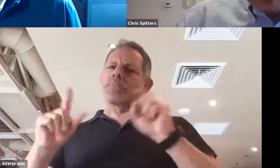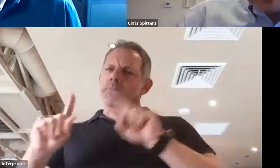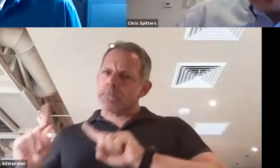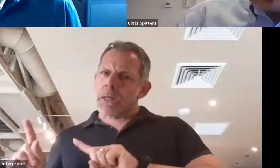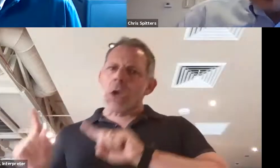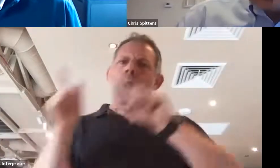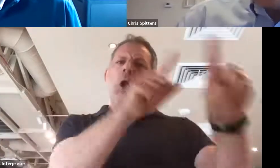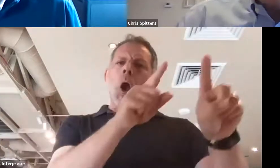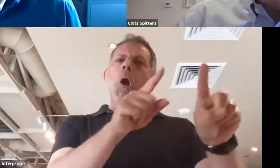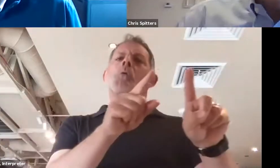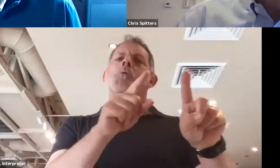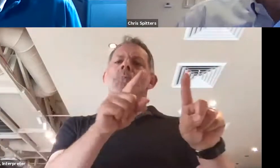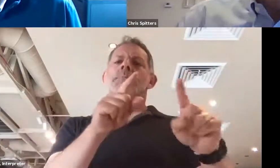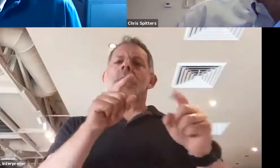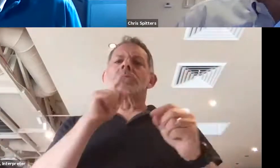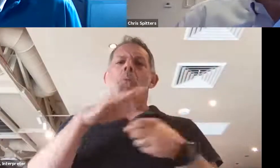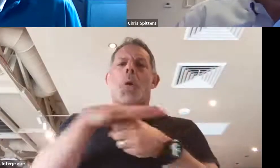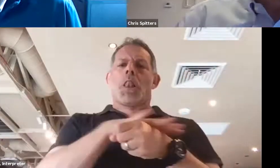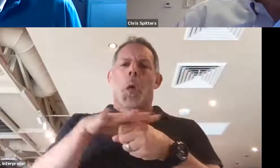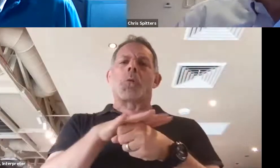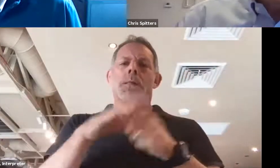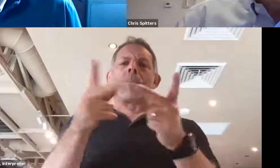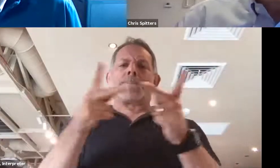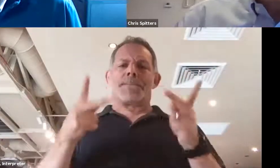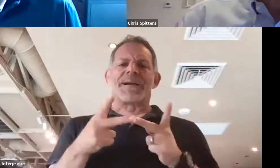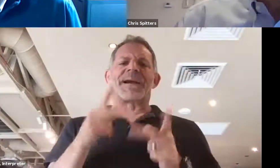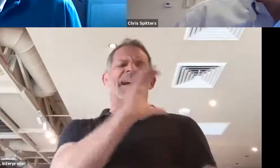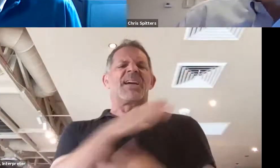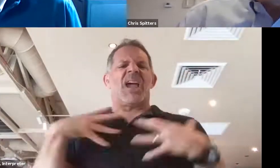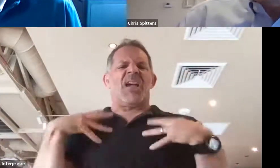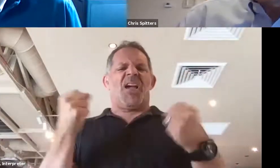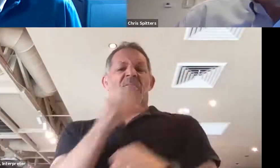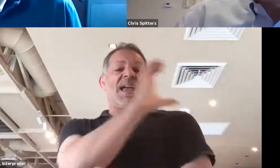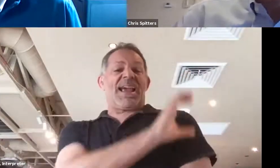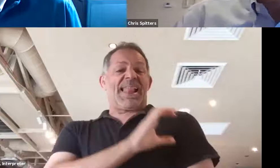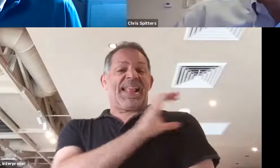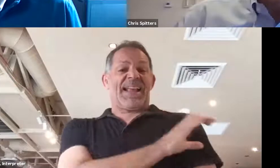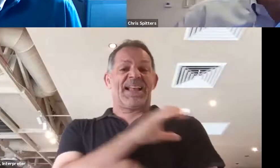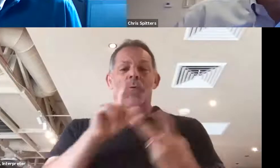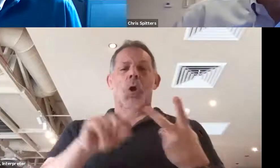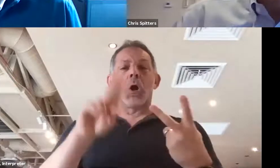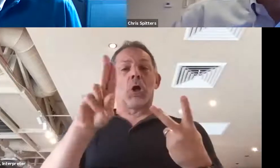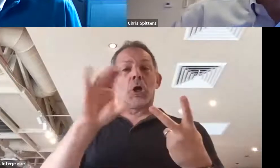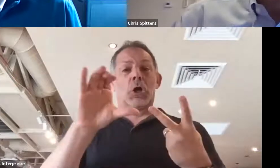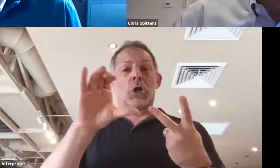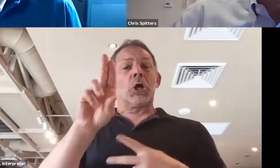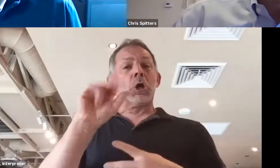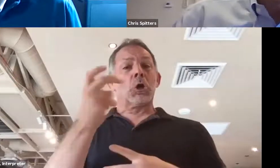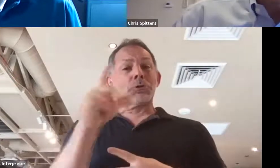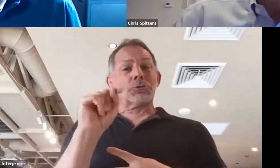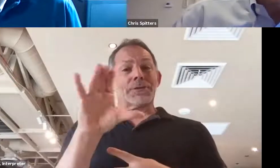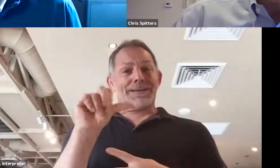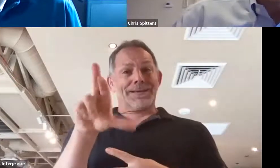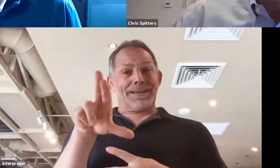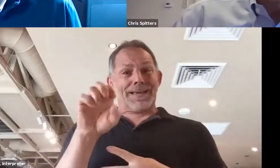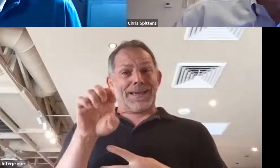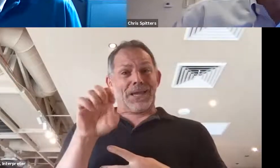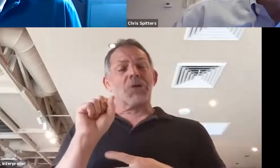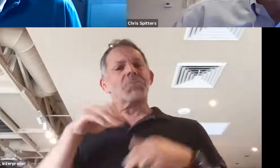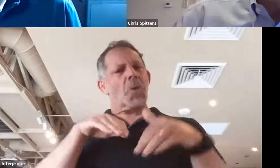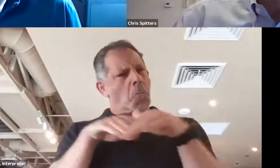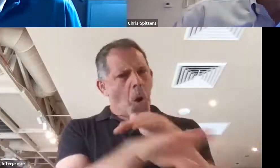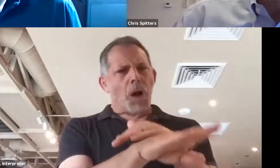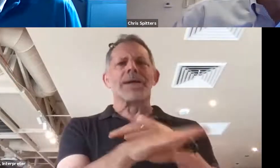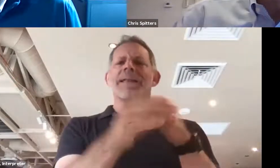clinic about the possibility of doing that, or you can go to virtually any pharmacy in the region and